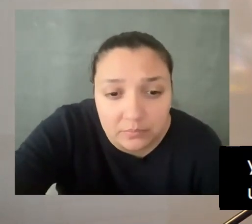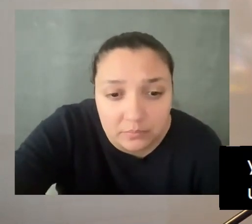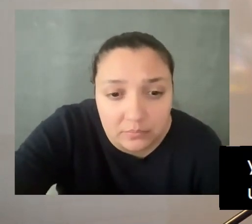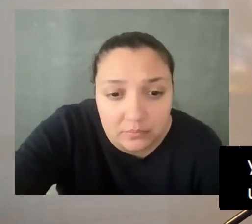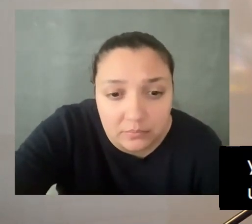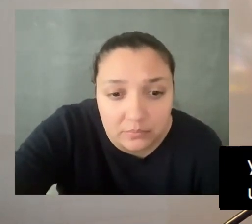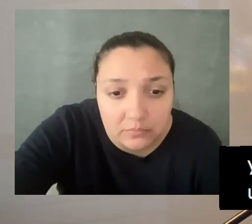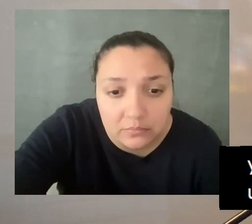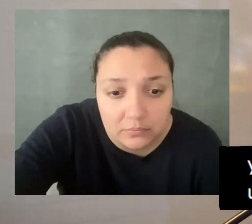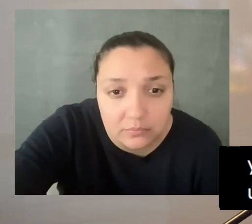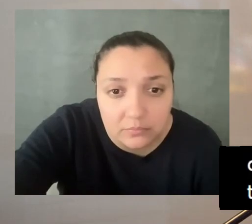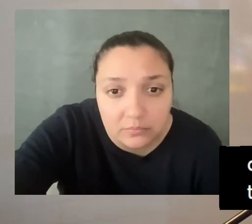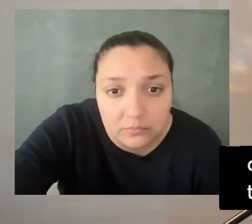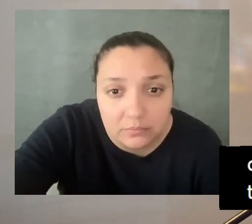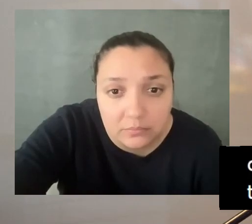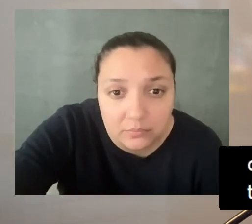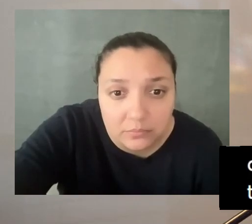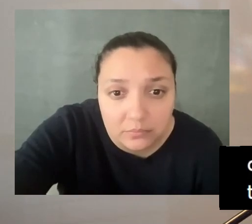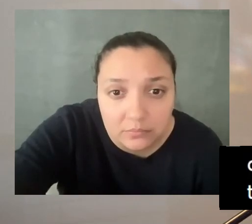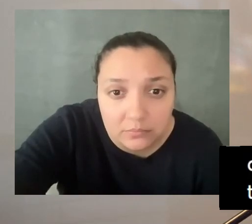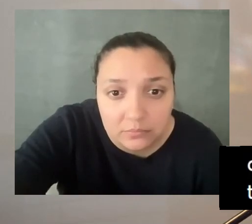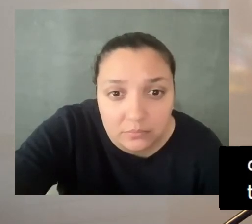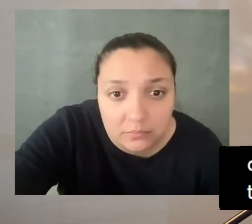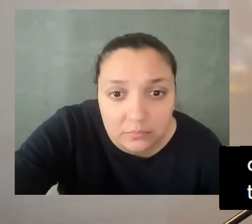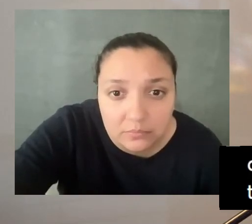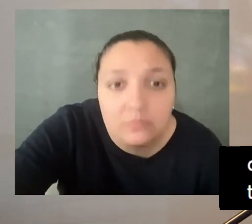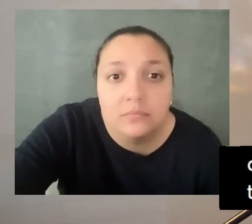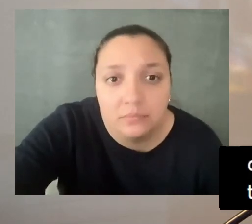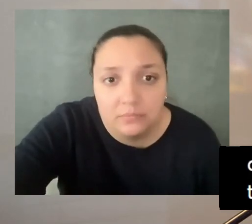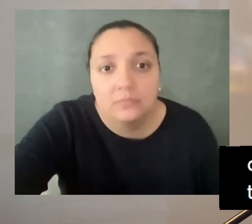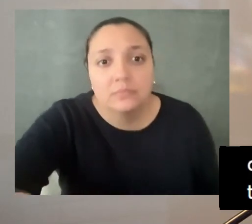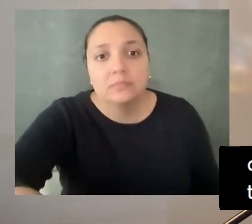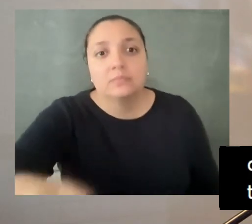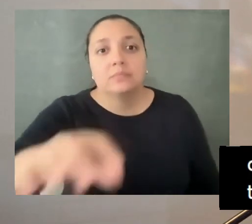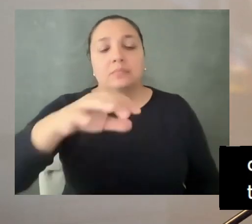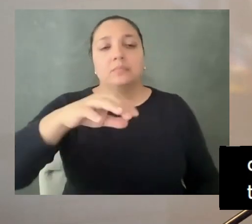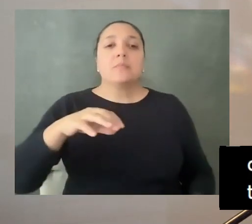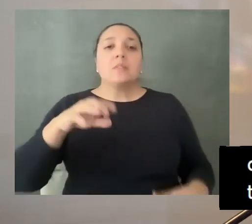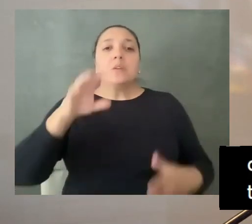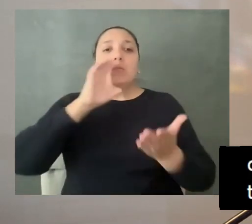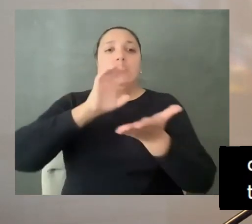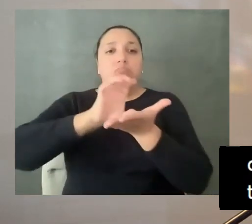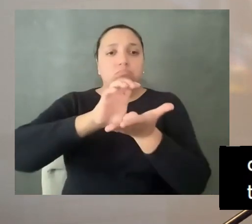York and tens of billions of dollars, as Clayton said, across the country.